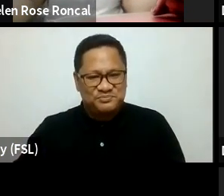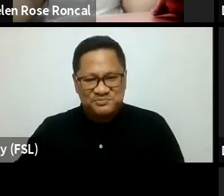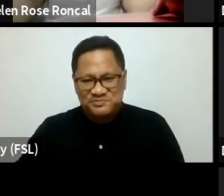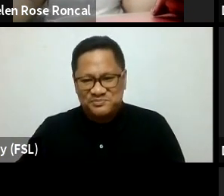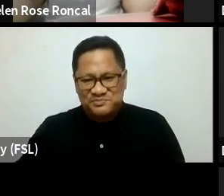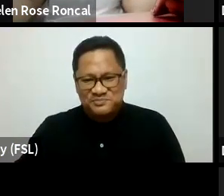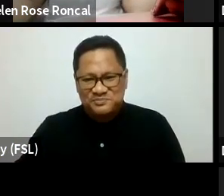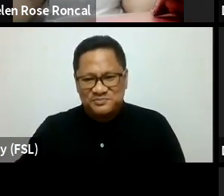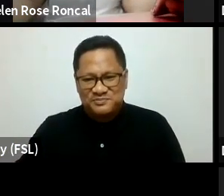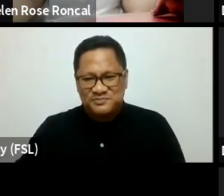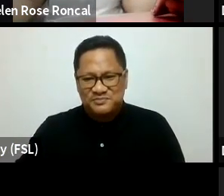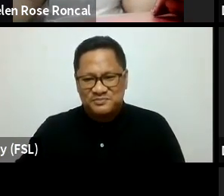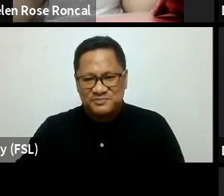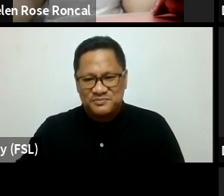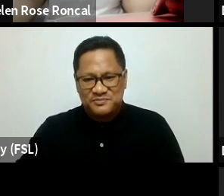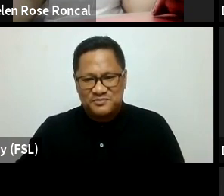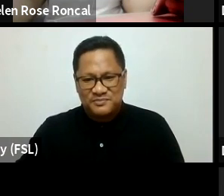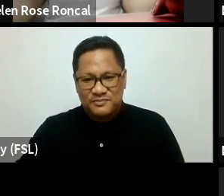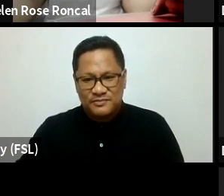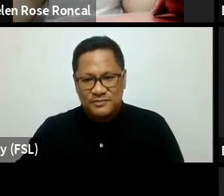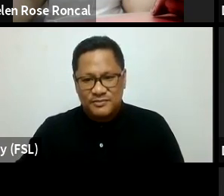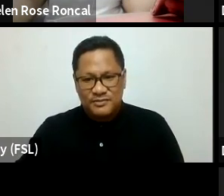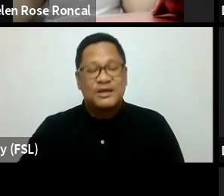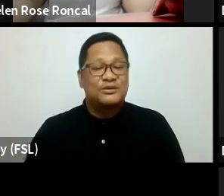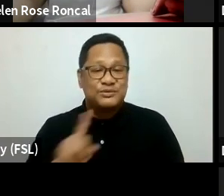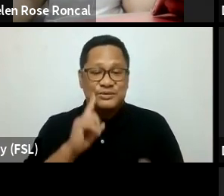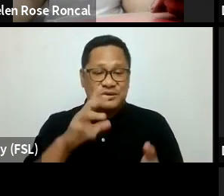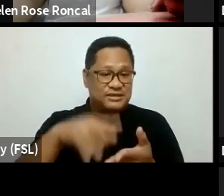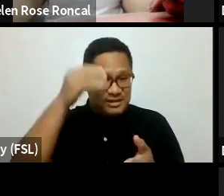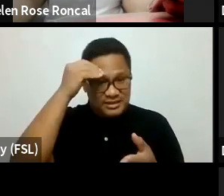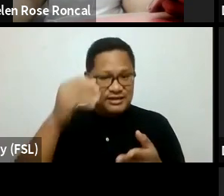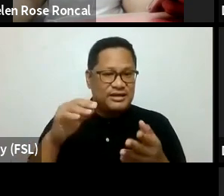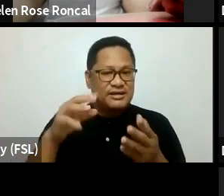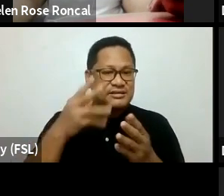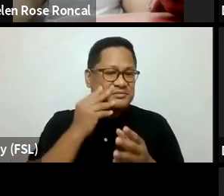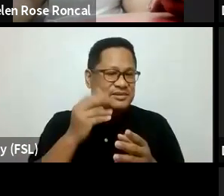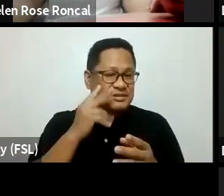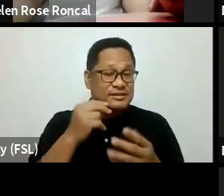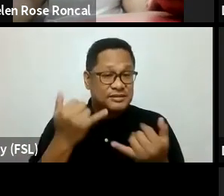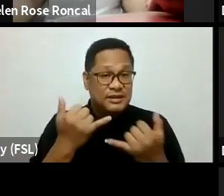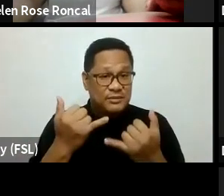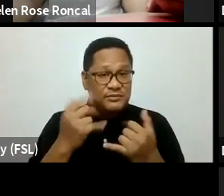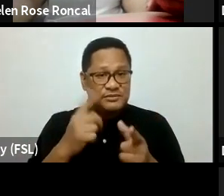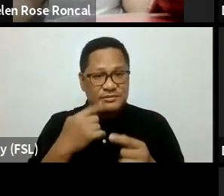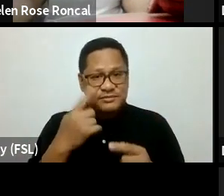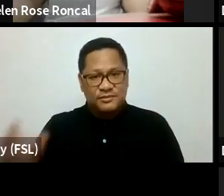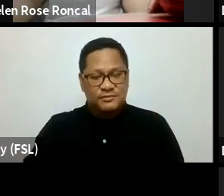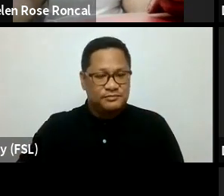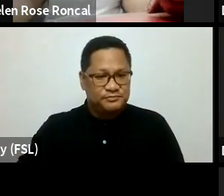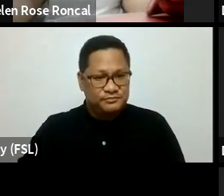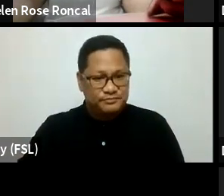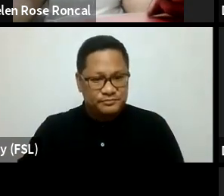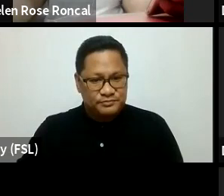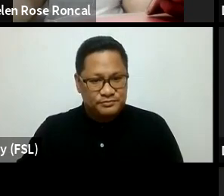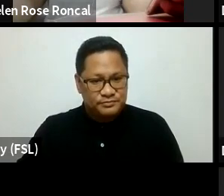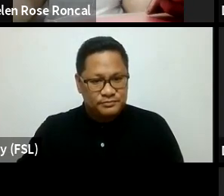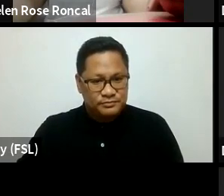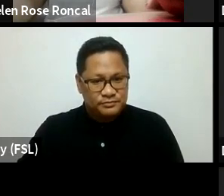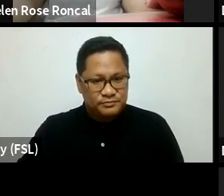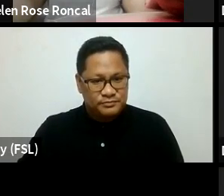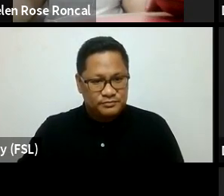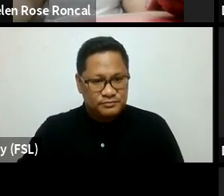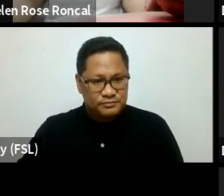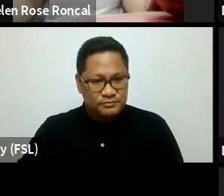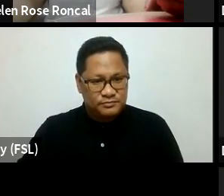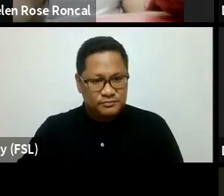So anyway, it's a learning experience for today. I'll just share this YouTube link to the